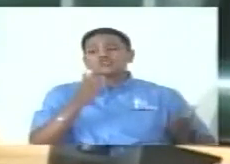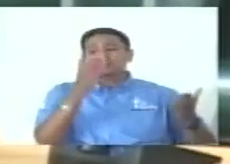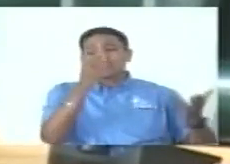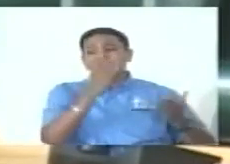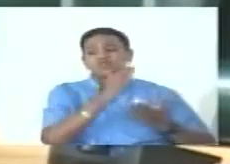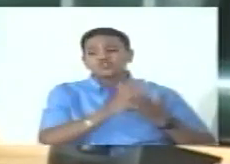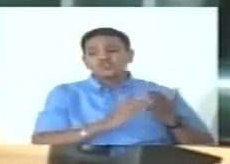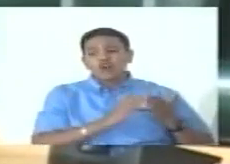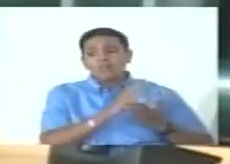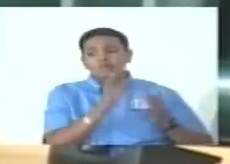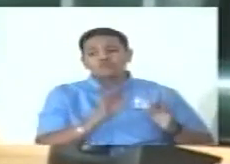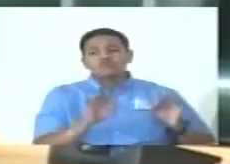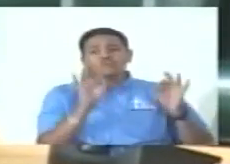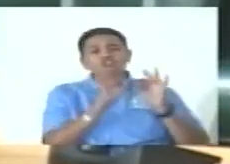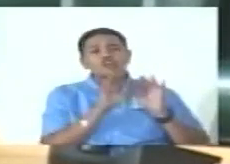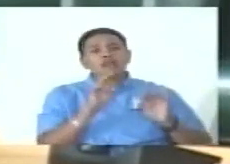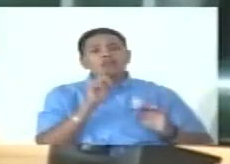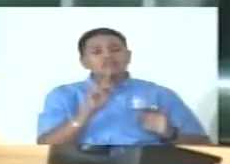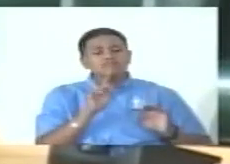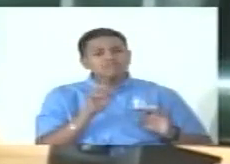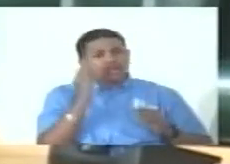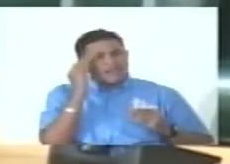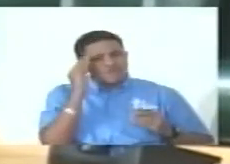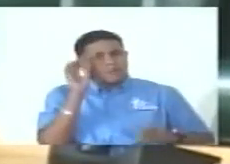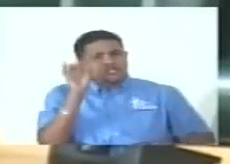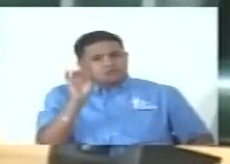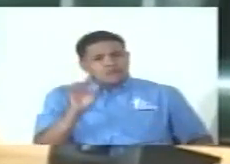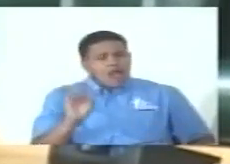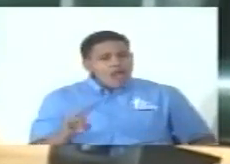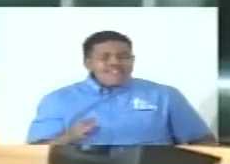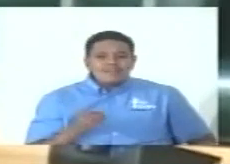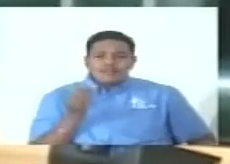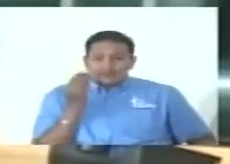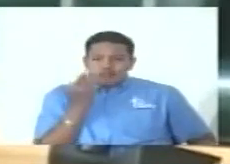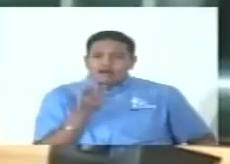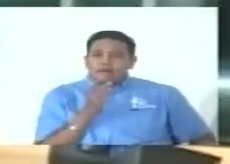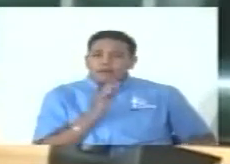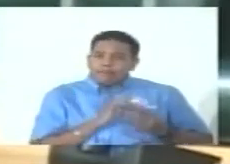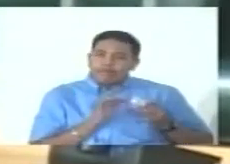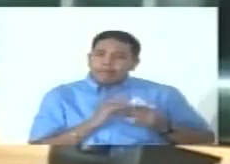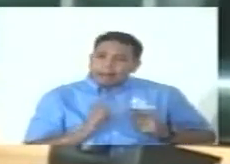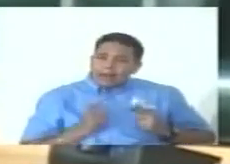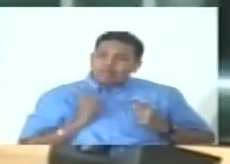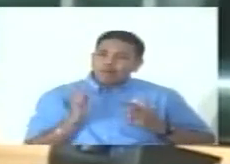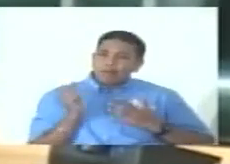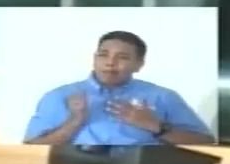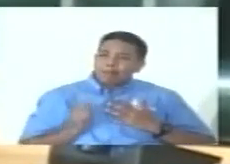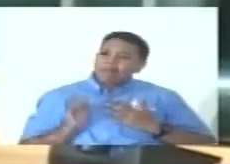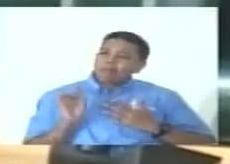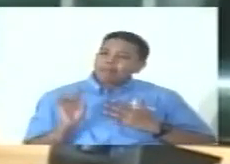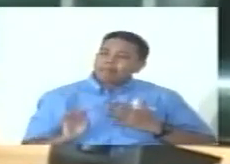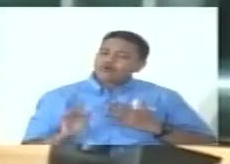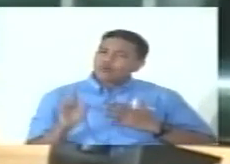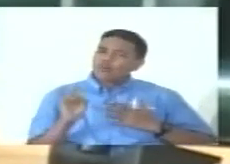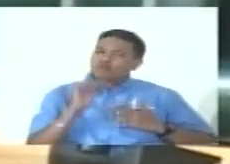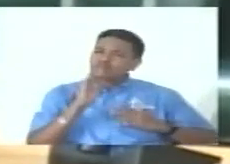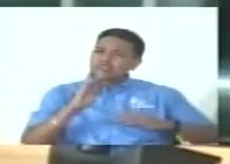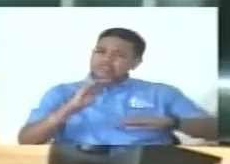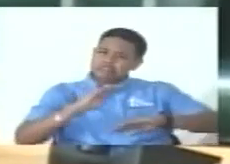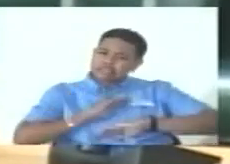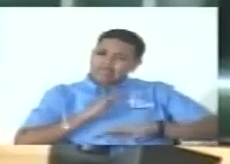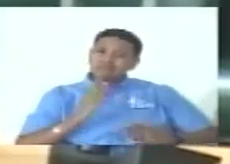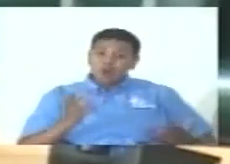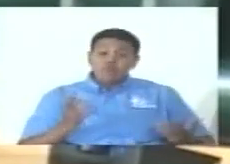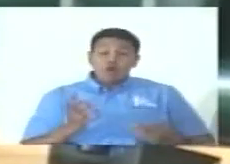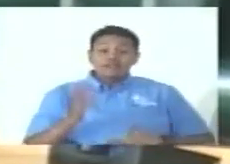certain critical, pertinent information as an employee. Mr. President, you want to be satisfied